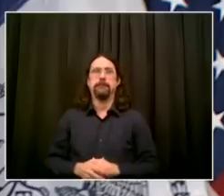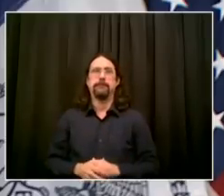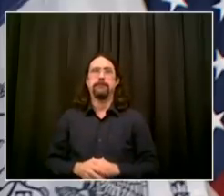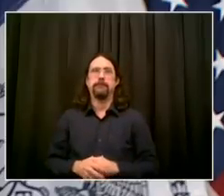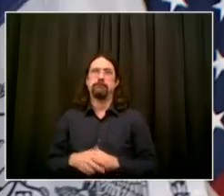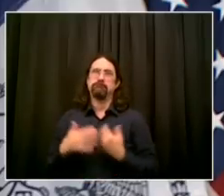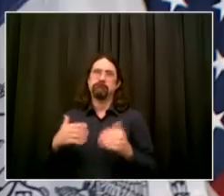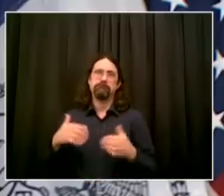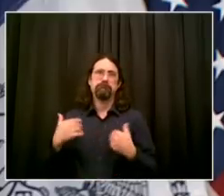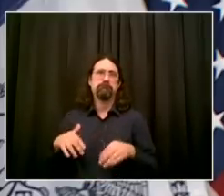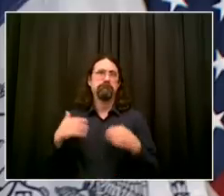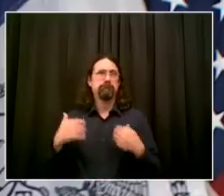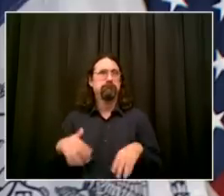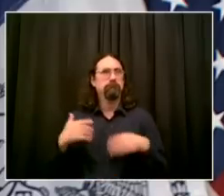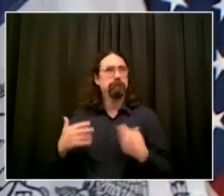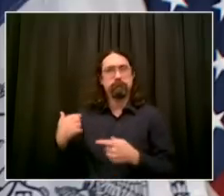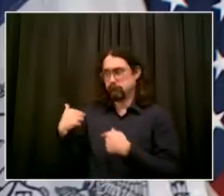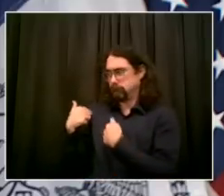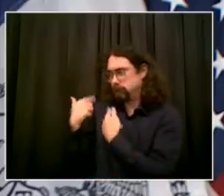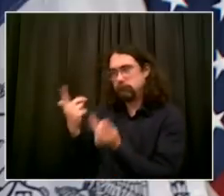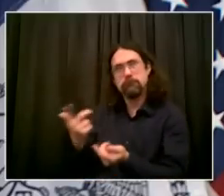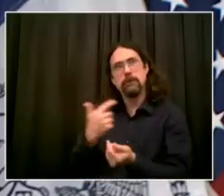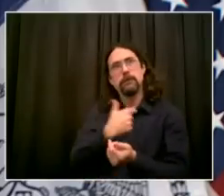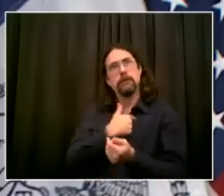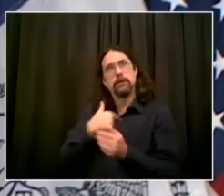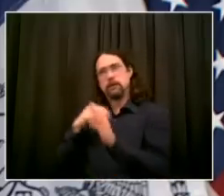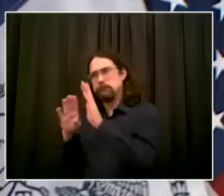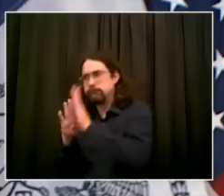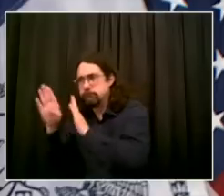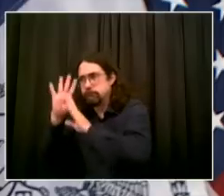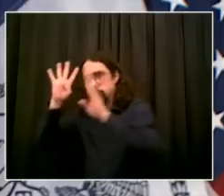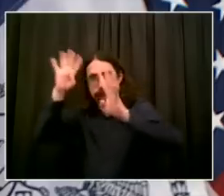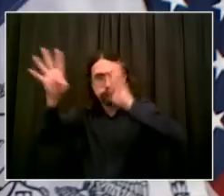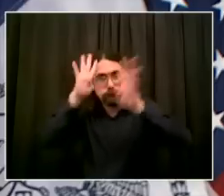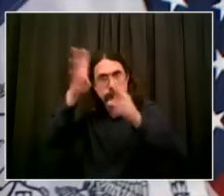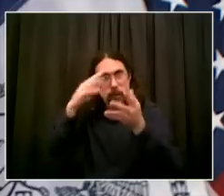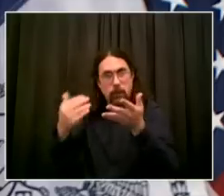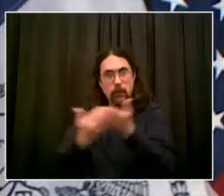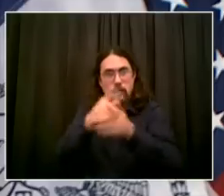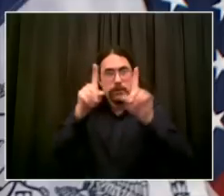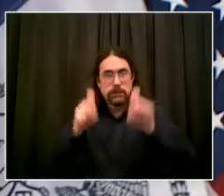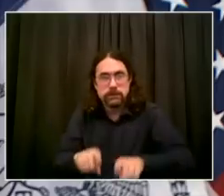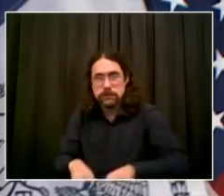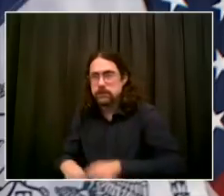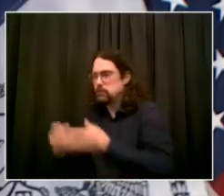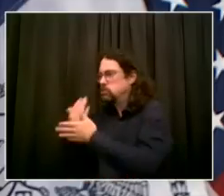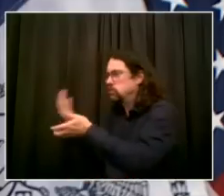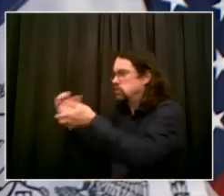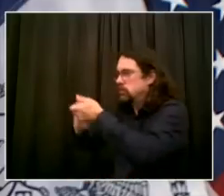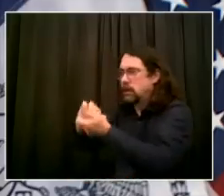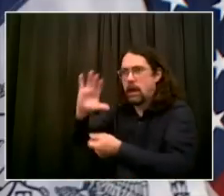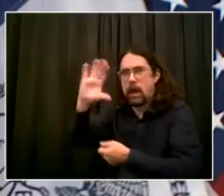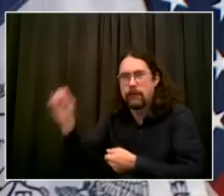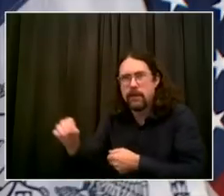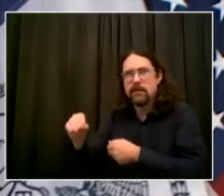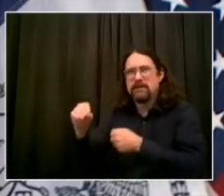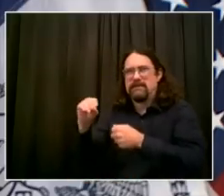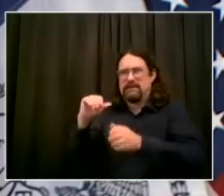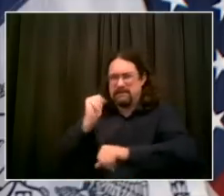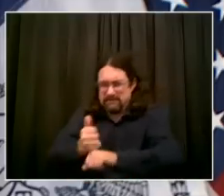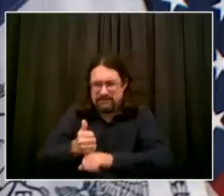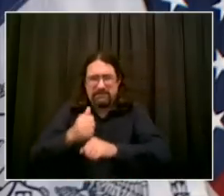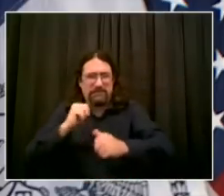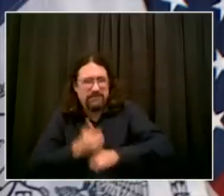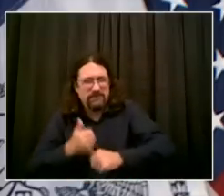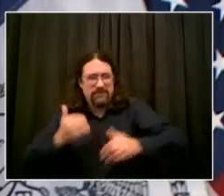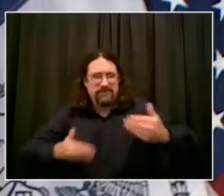in the future, but what we do know is where there is a lot of testing, it helps our health leadership to pinpoint the response, to act quickly. The